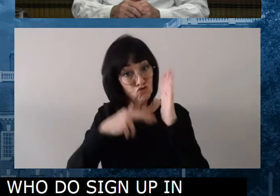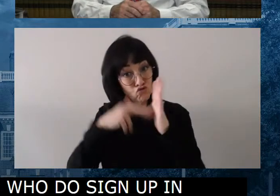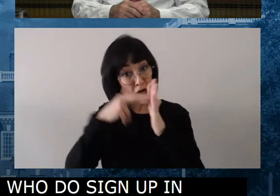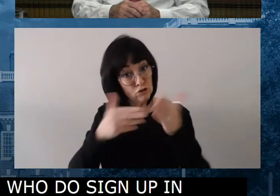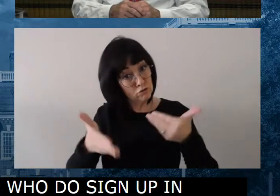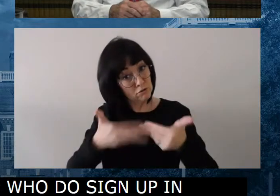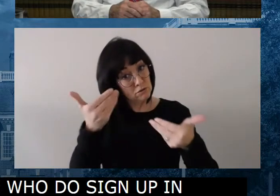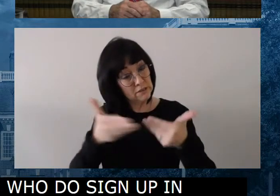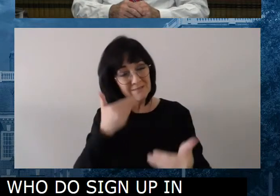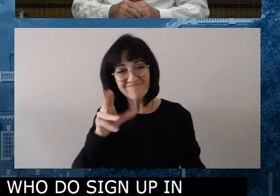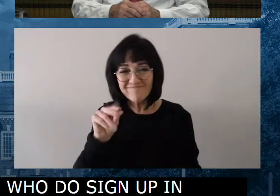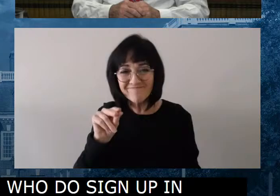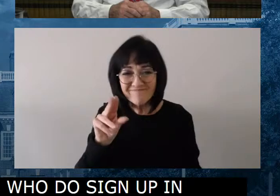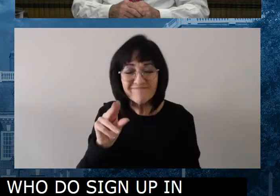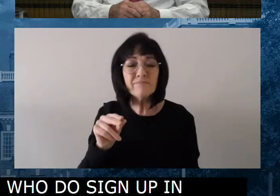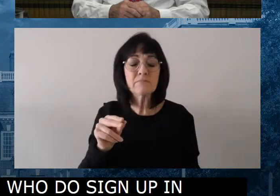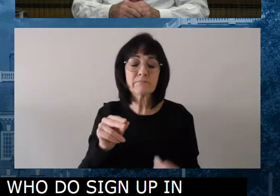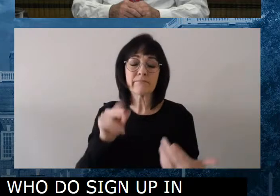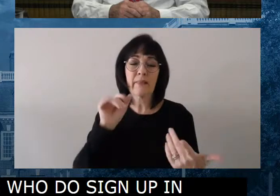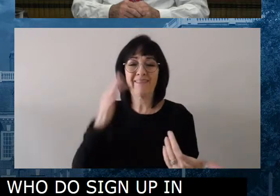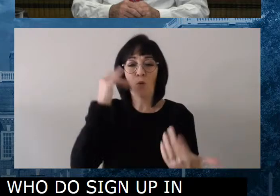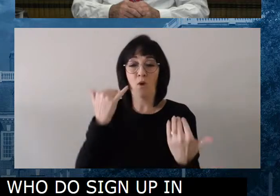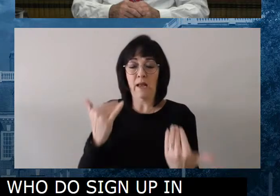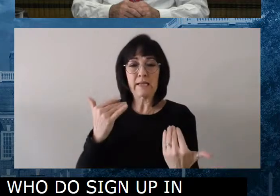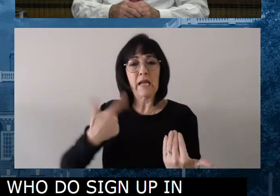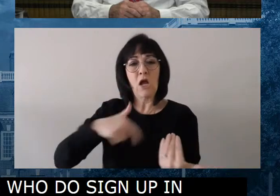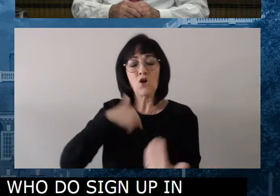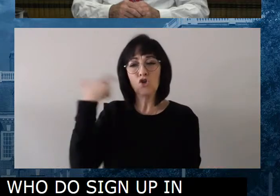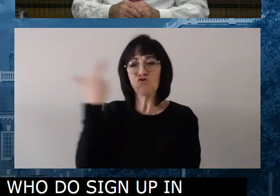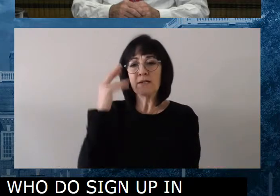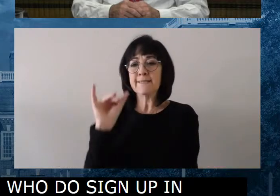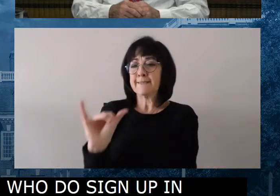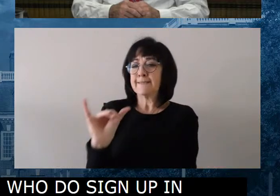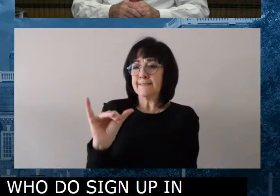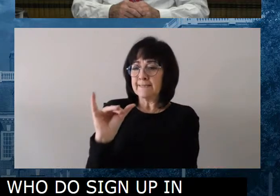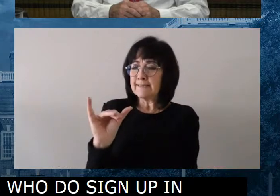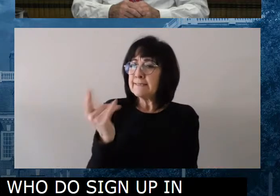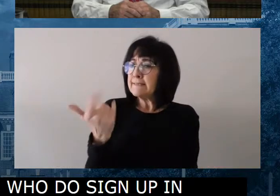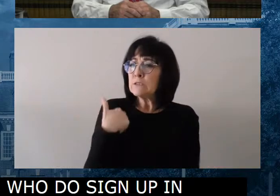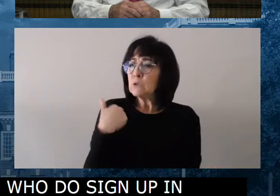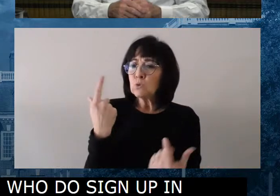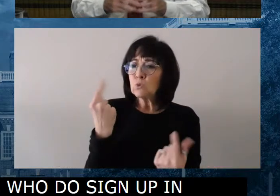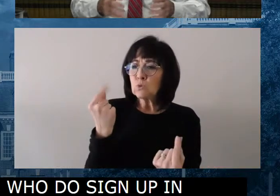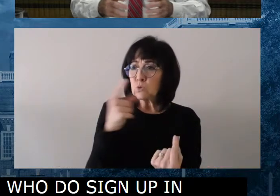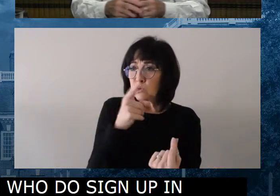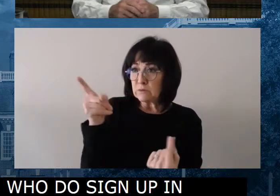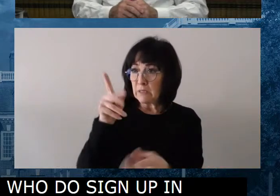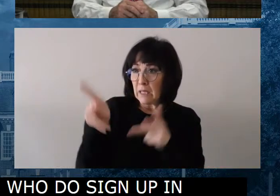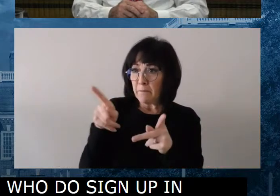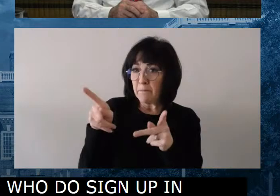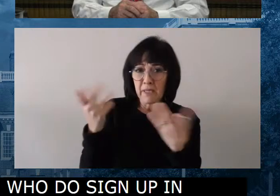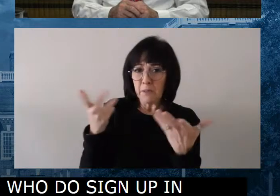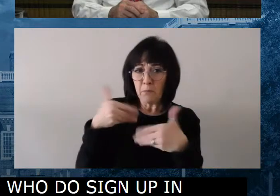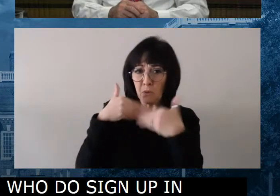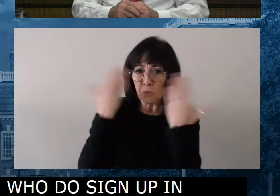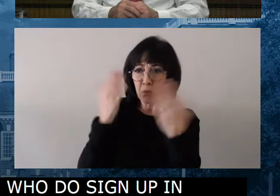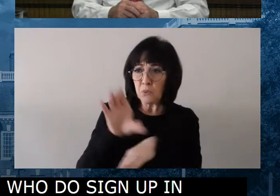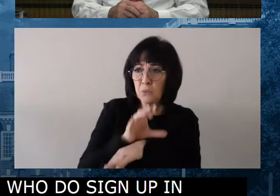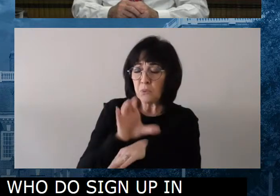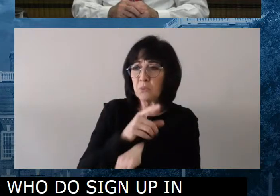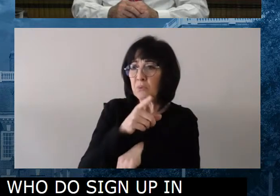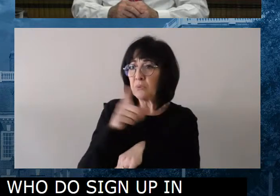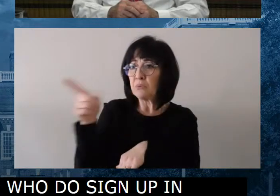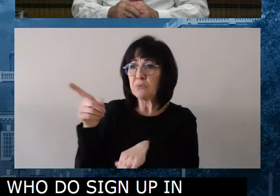kind of outreach that AJ talked about. But if you are 50 years and older and you want to get vaccinated, make sure you sign up. It's an